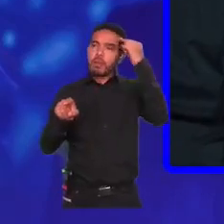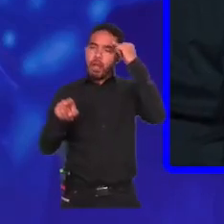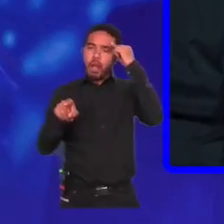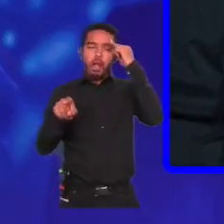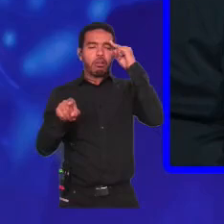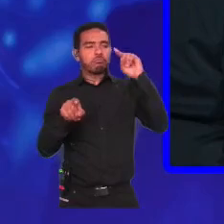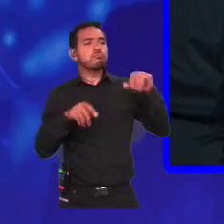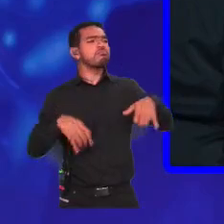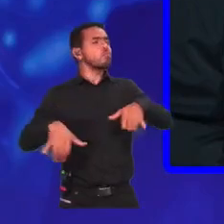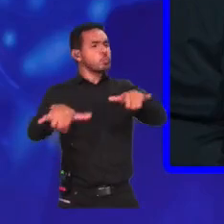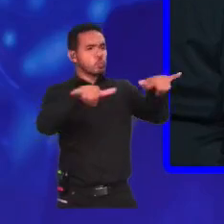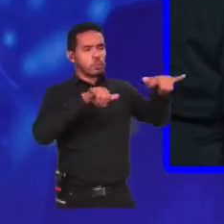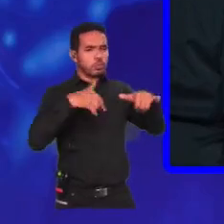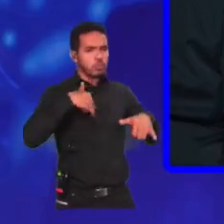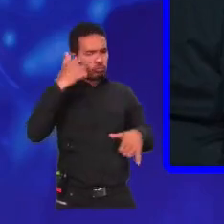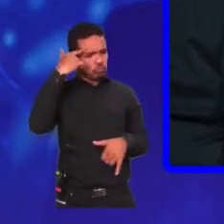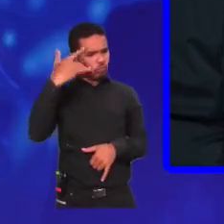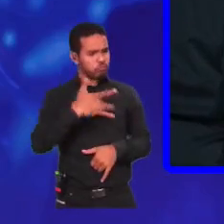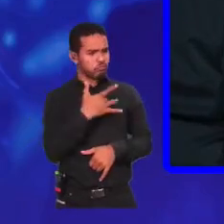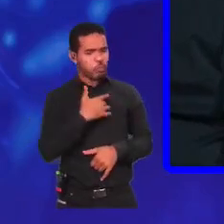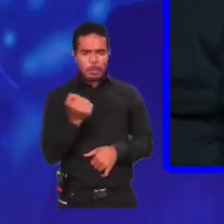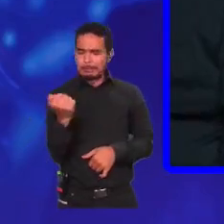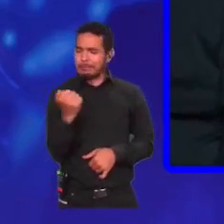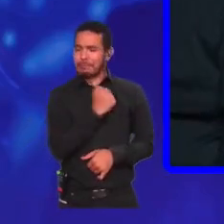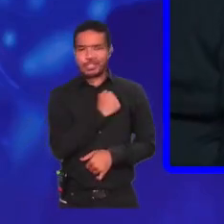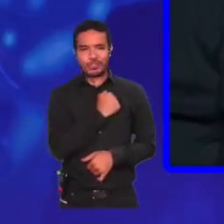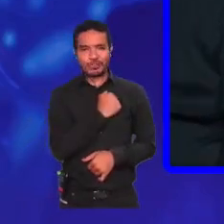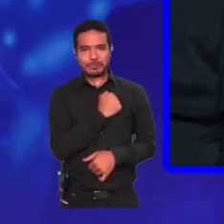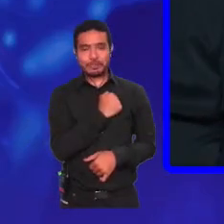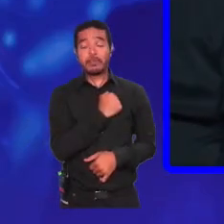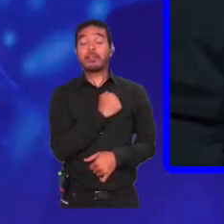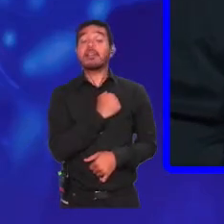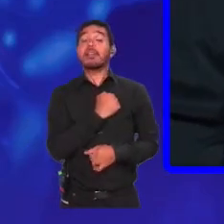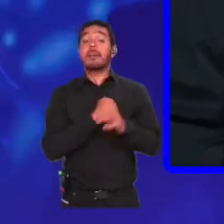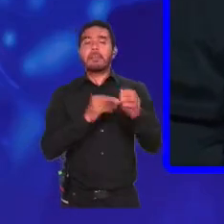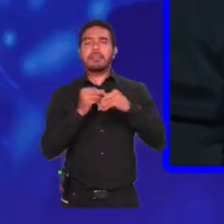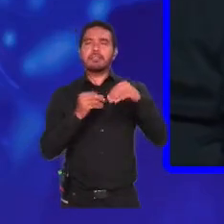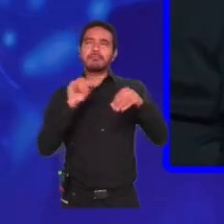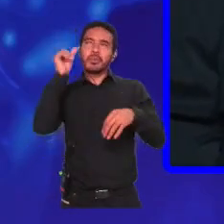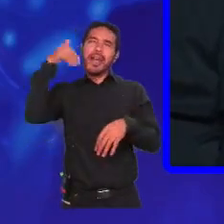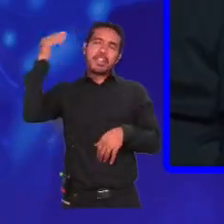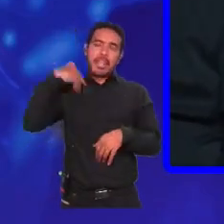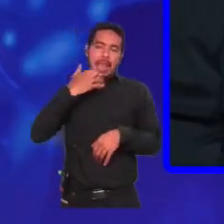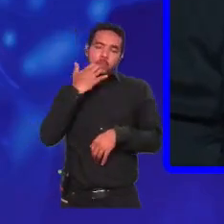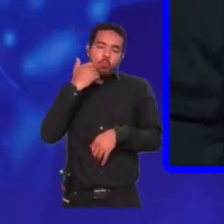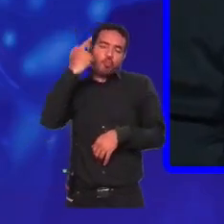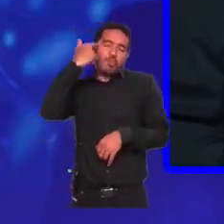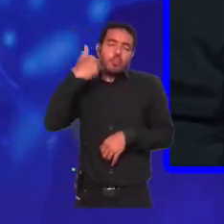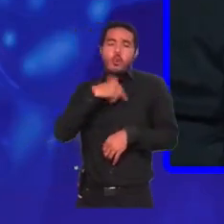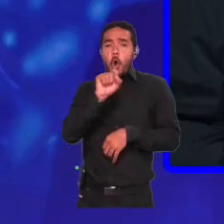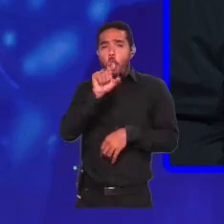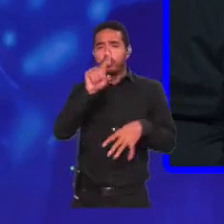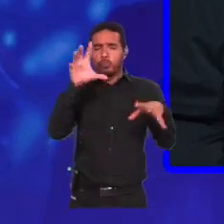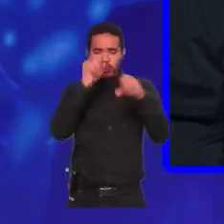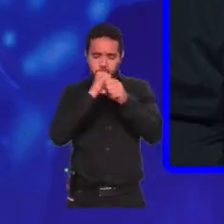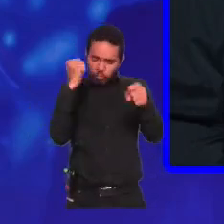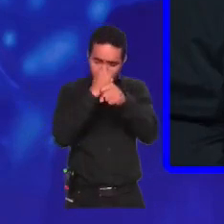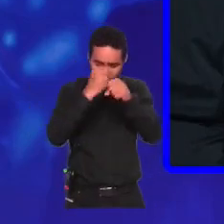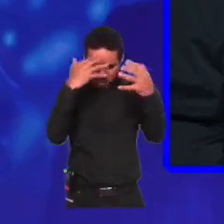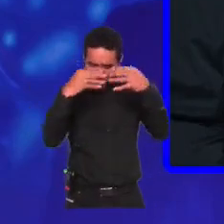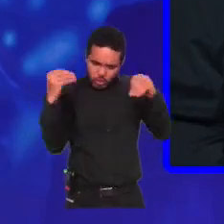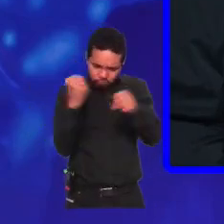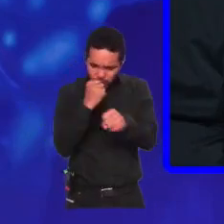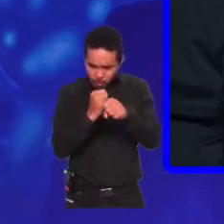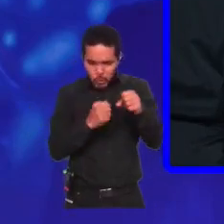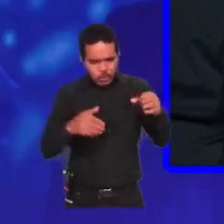we naturally want to do that. I remember many times at like 11 o'clock at night, I was still messing with stuff just because I've got so into it and I wanted to make it